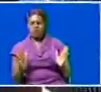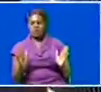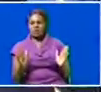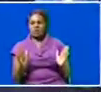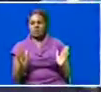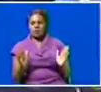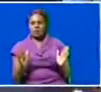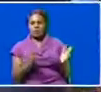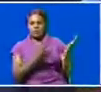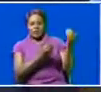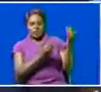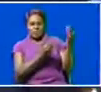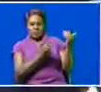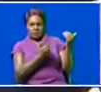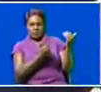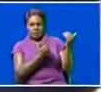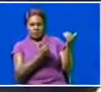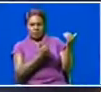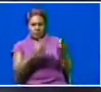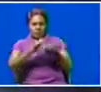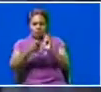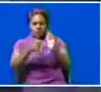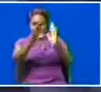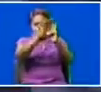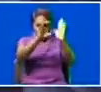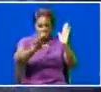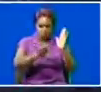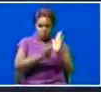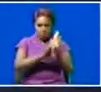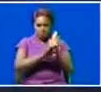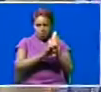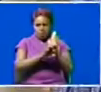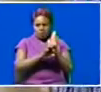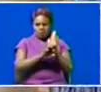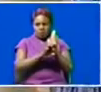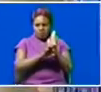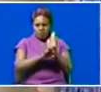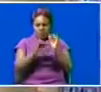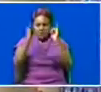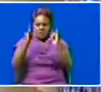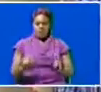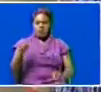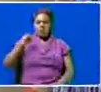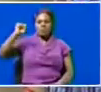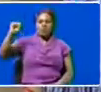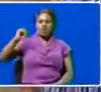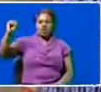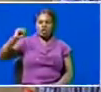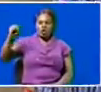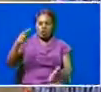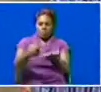And rather expectedly, the clamor for a referendum to change Kenya's supreme law has become the latest political boxing